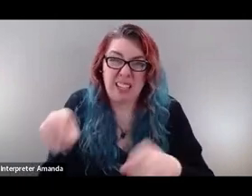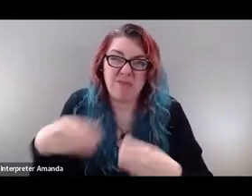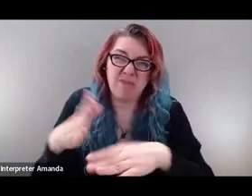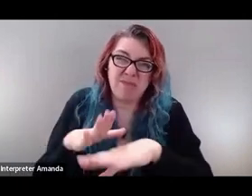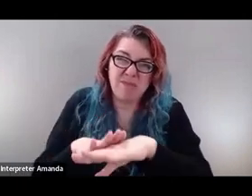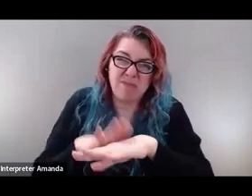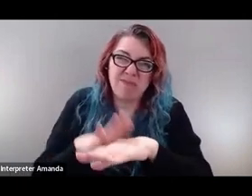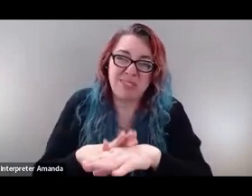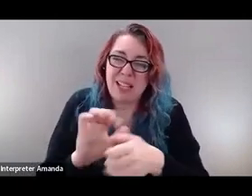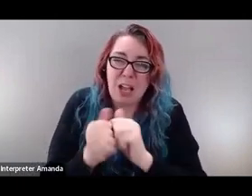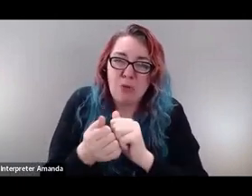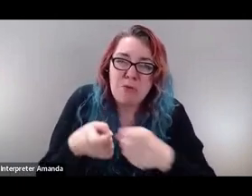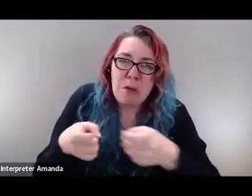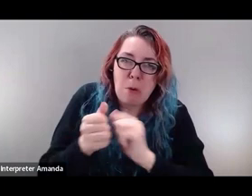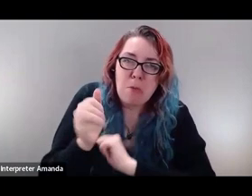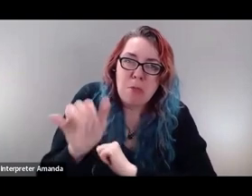we have someone who would like